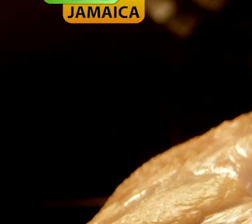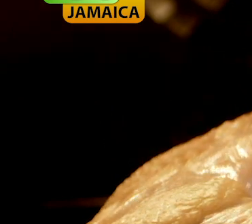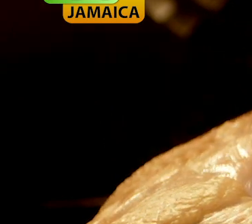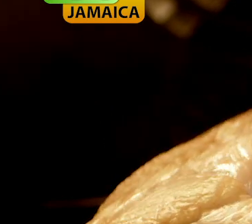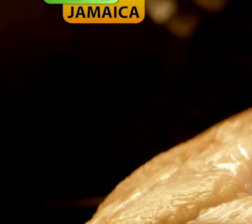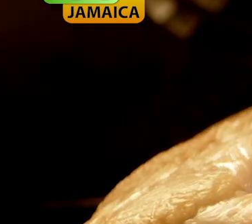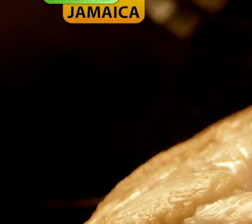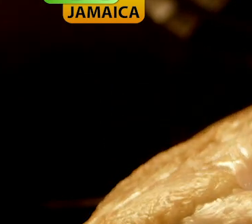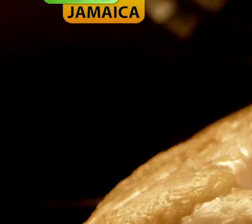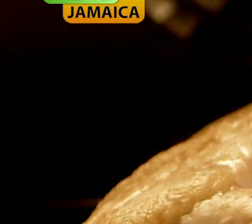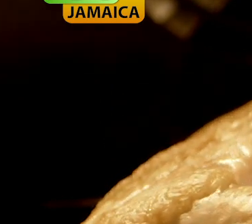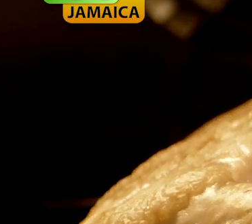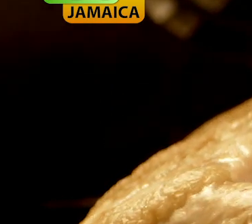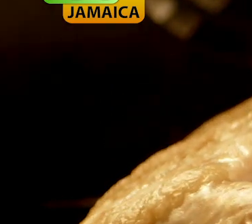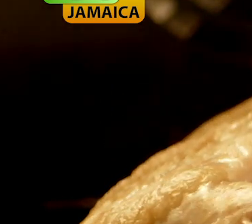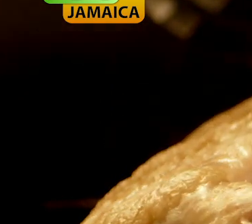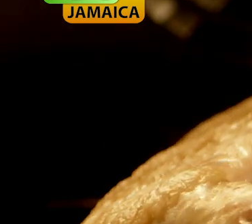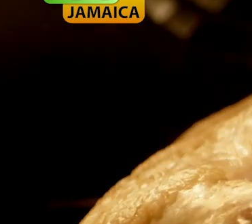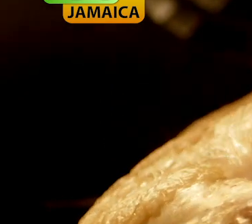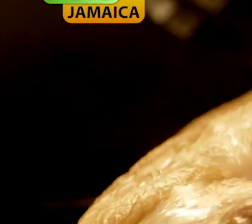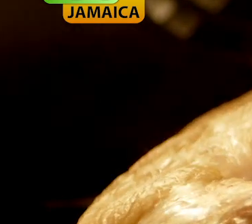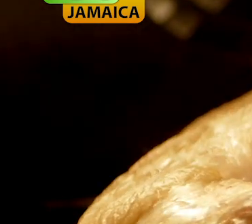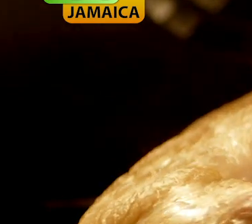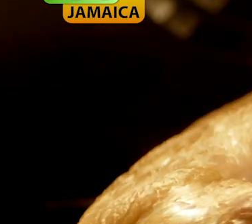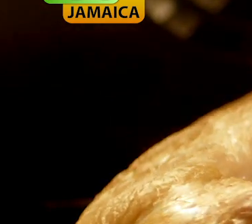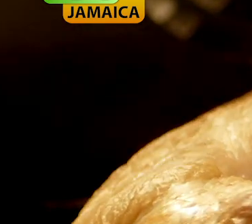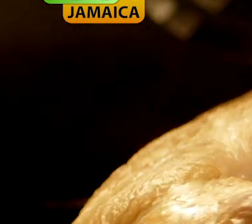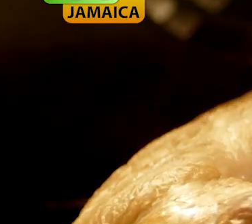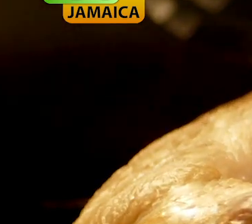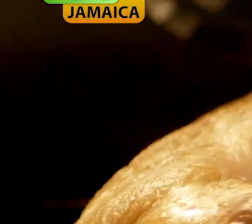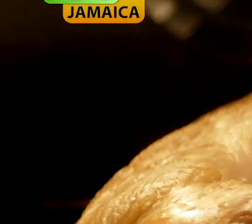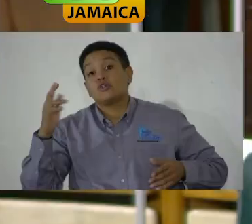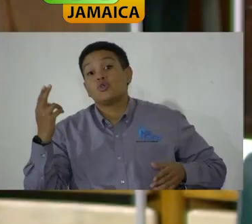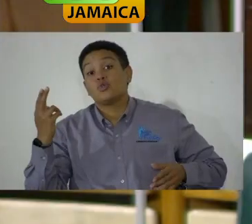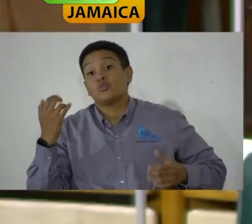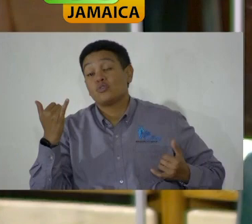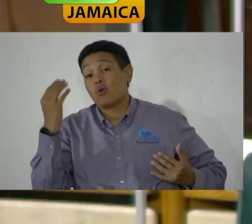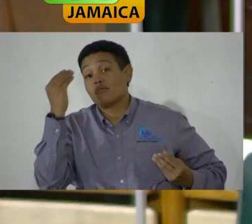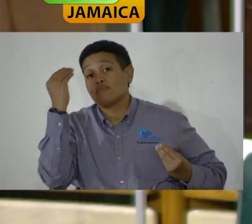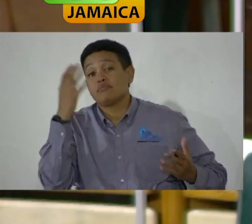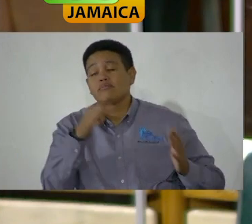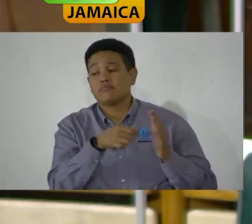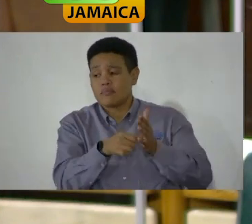was quick to point out that this would be a temporary measure. Well, let me emphasize,